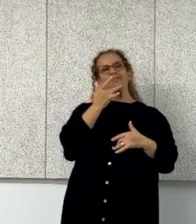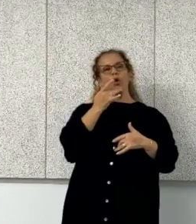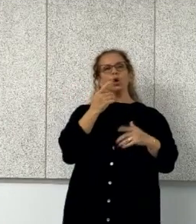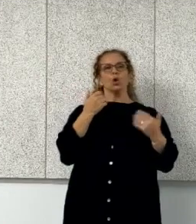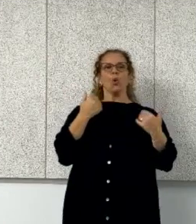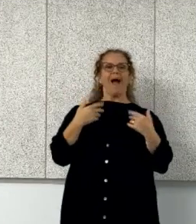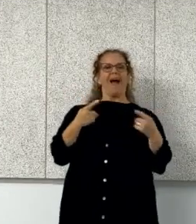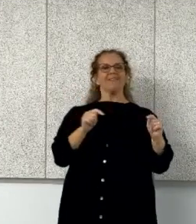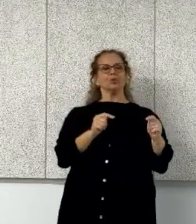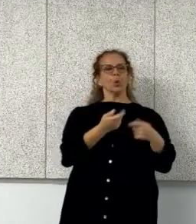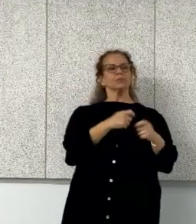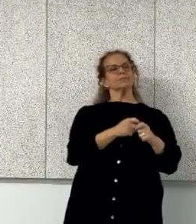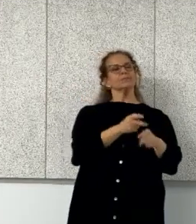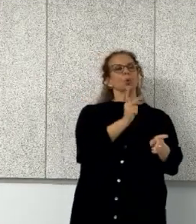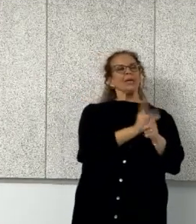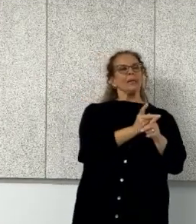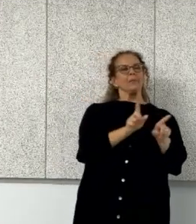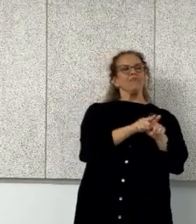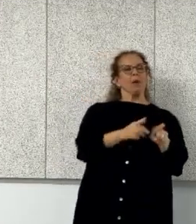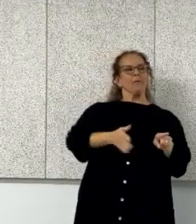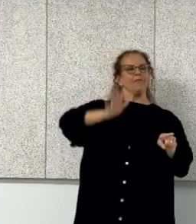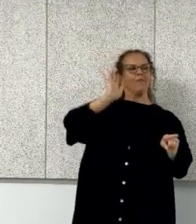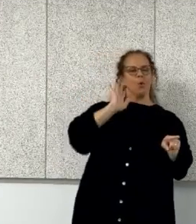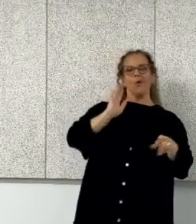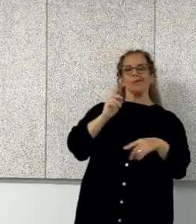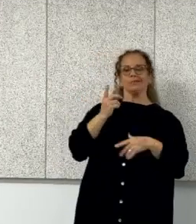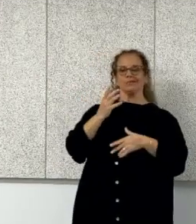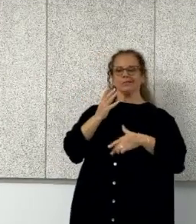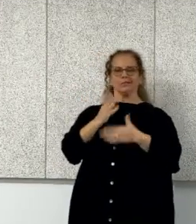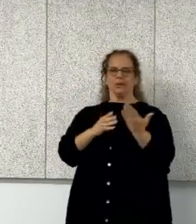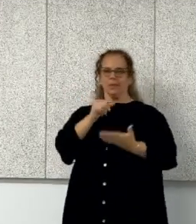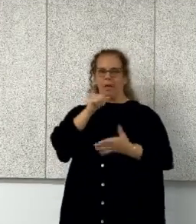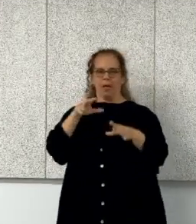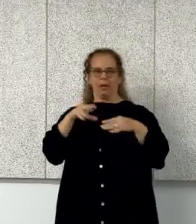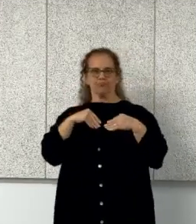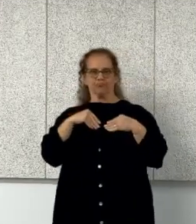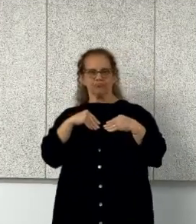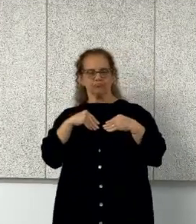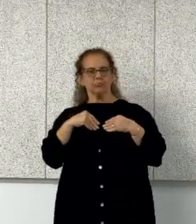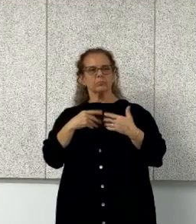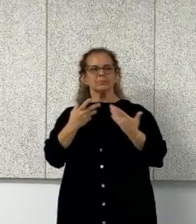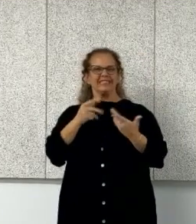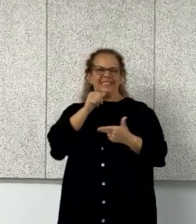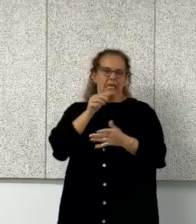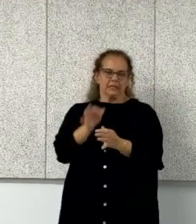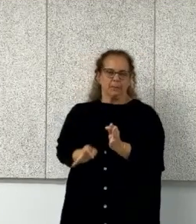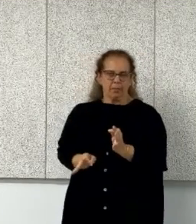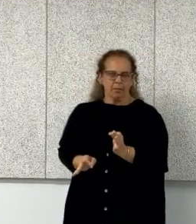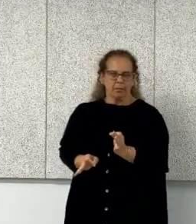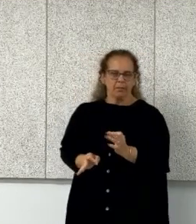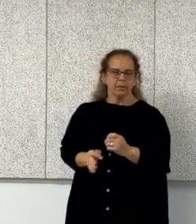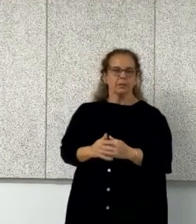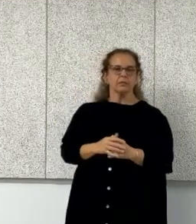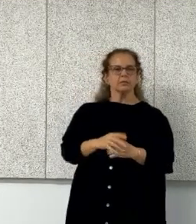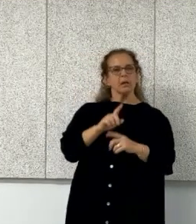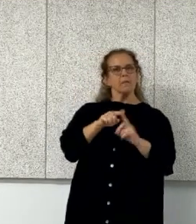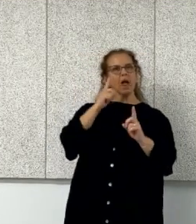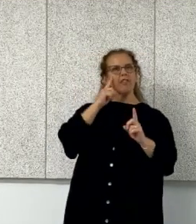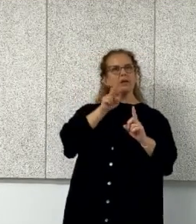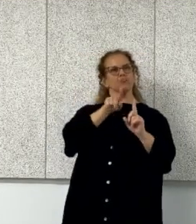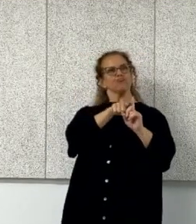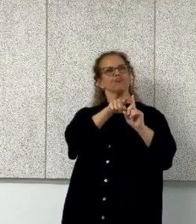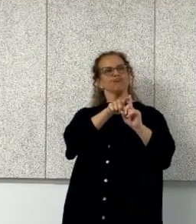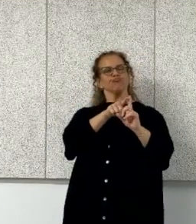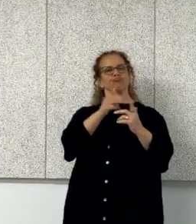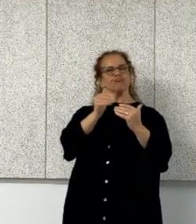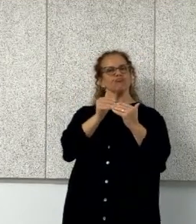sort of see that change through. I don't necessarily think it's that simple, right? But optimism, I think there's a case for, right? I